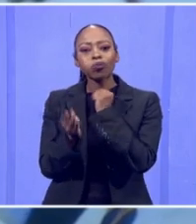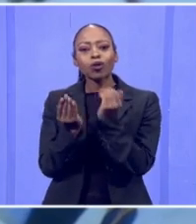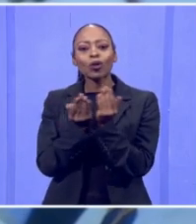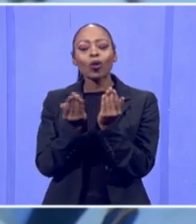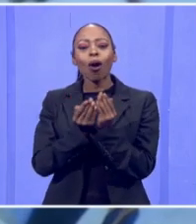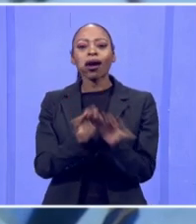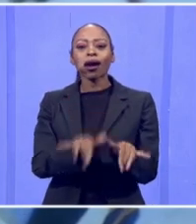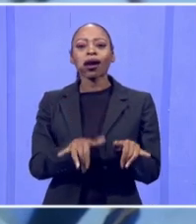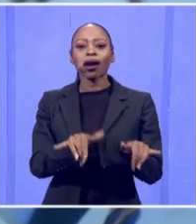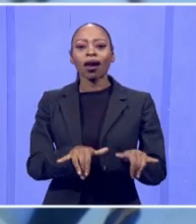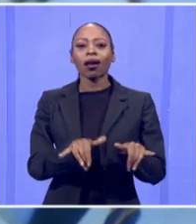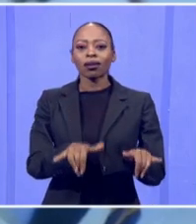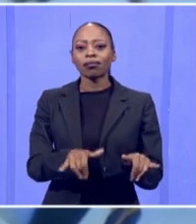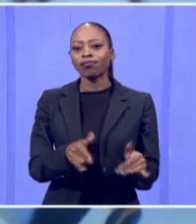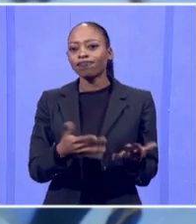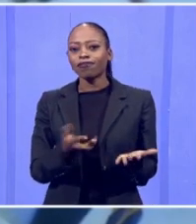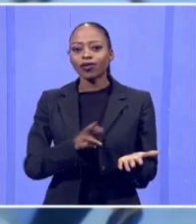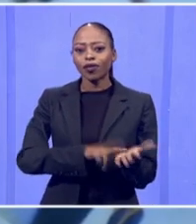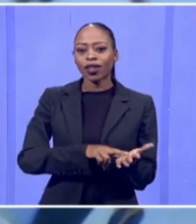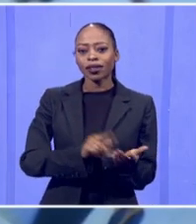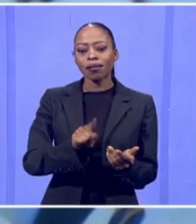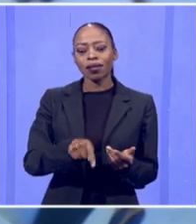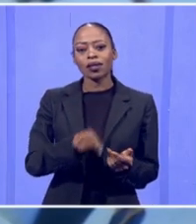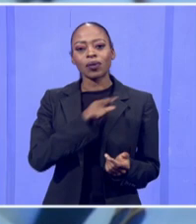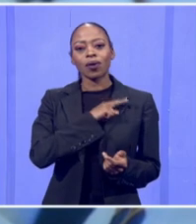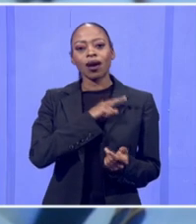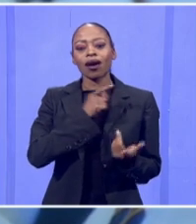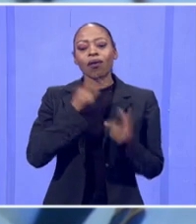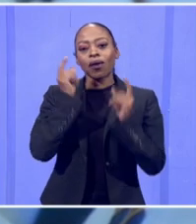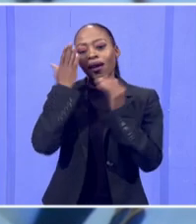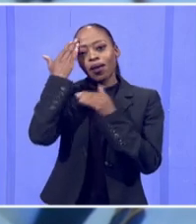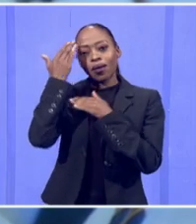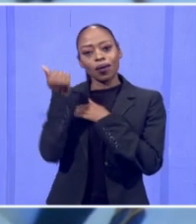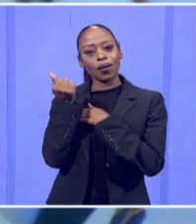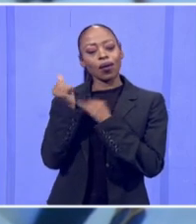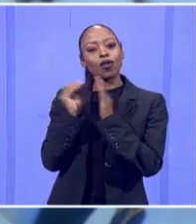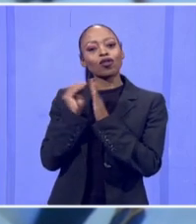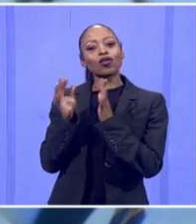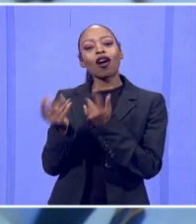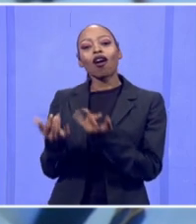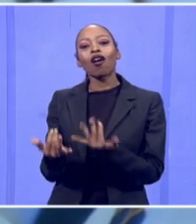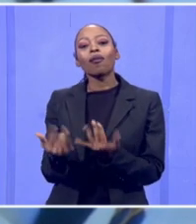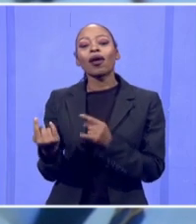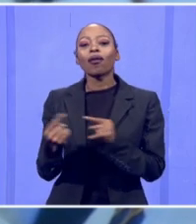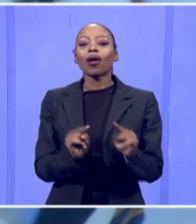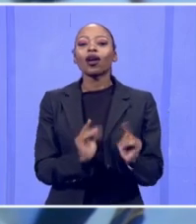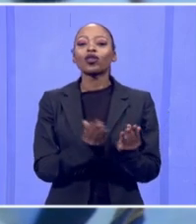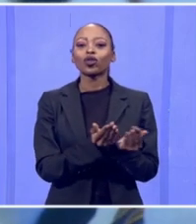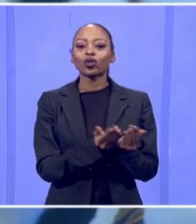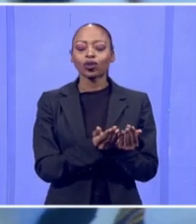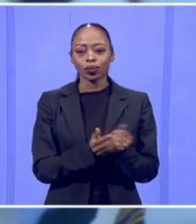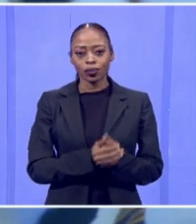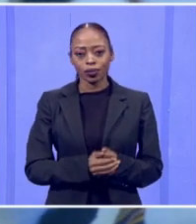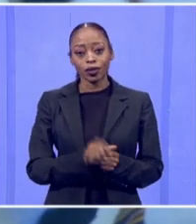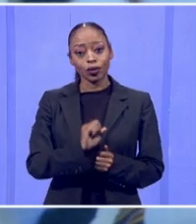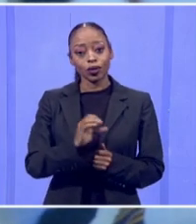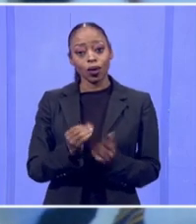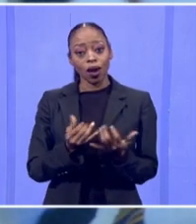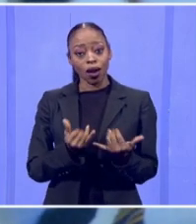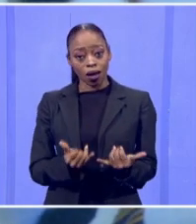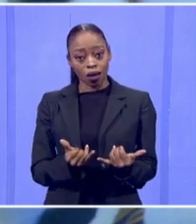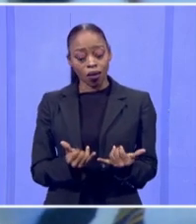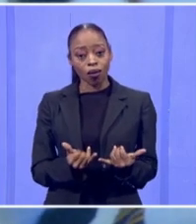benches waiting to be enrolled, because we did not know how many learners were going to be coming to schools. So we are